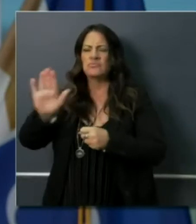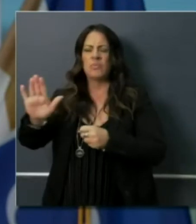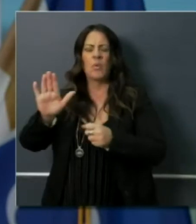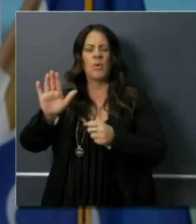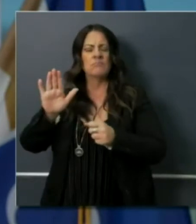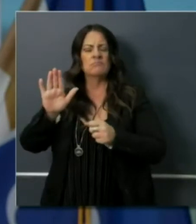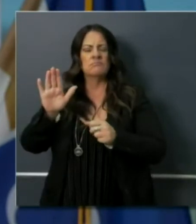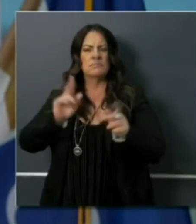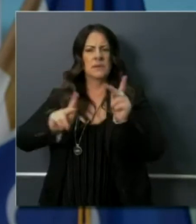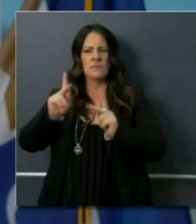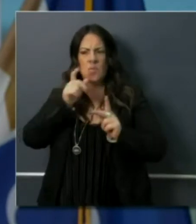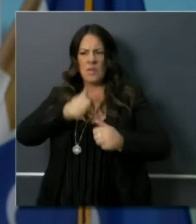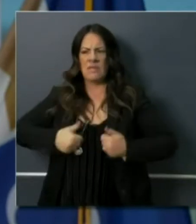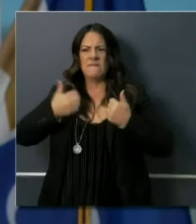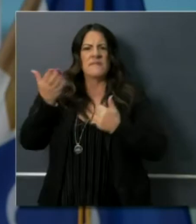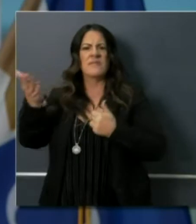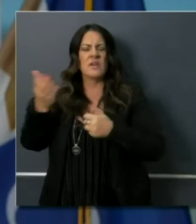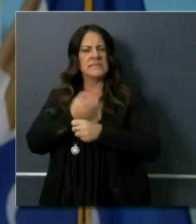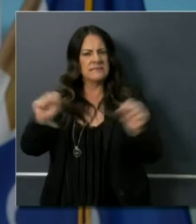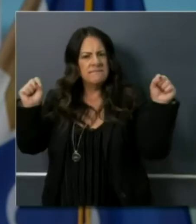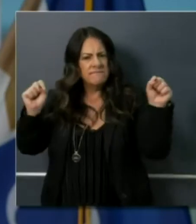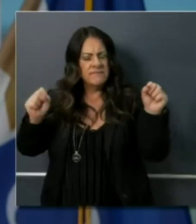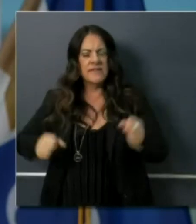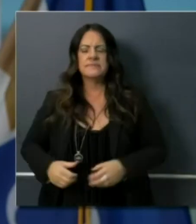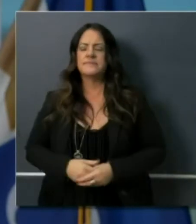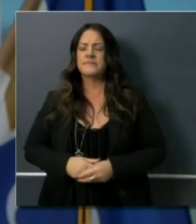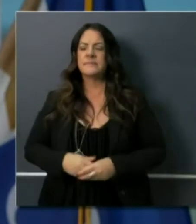you a perspective of what I mean by that. We have